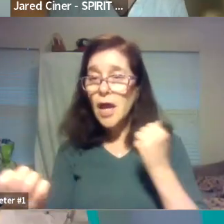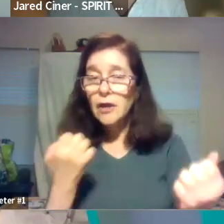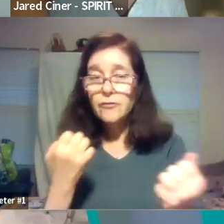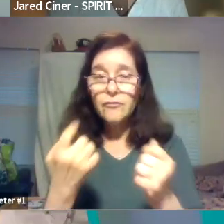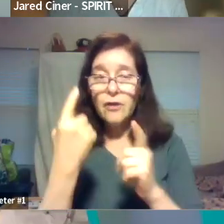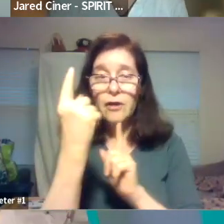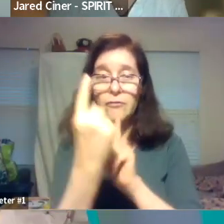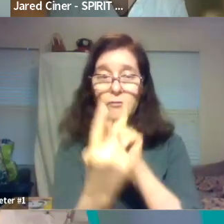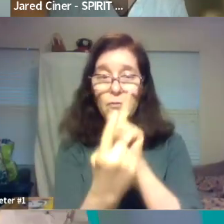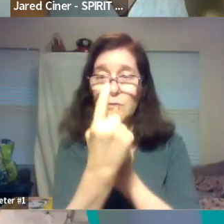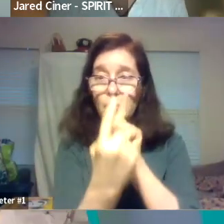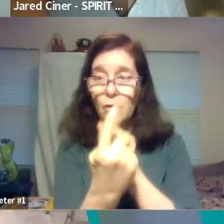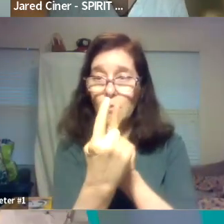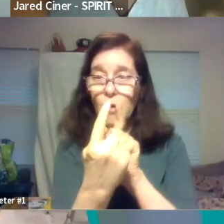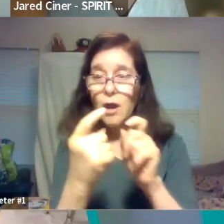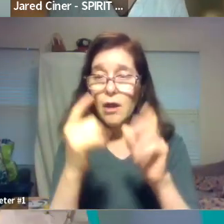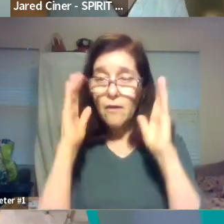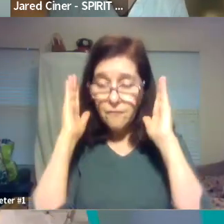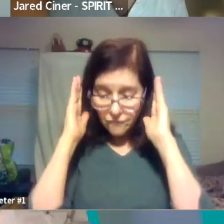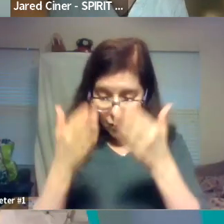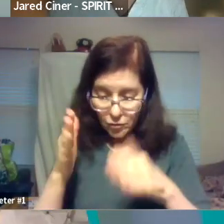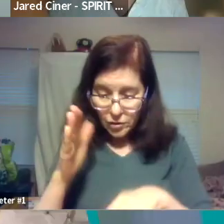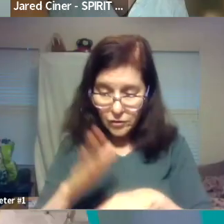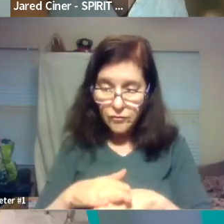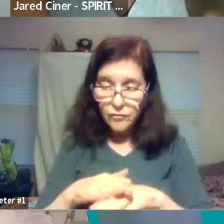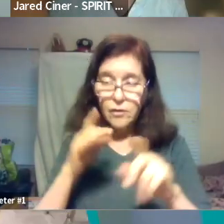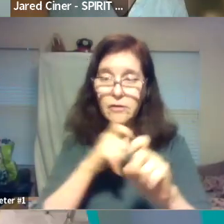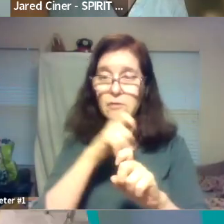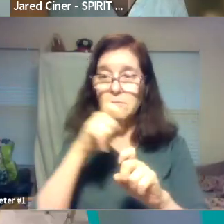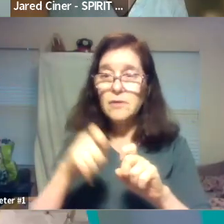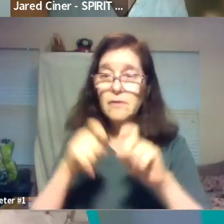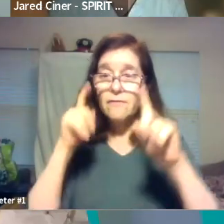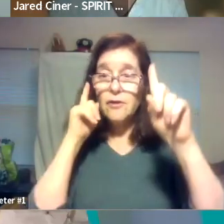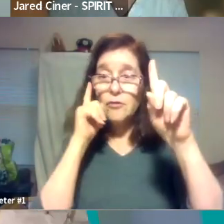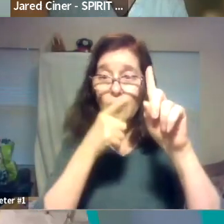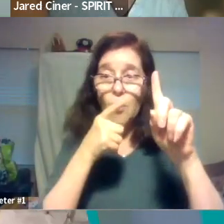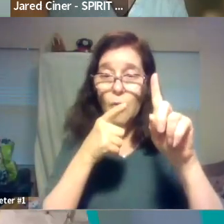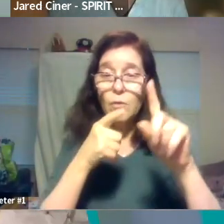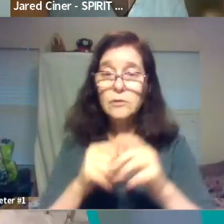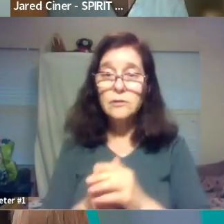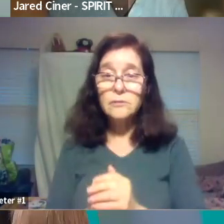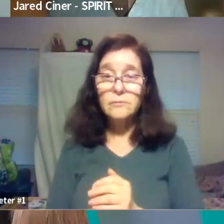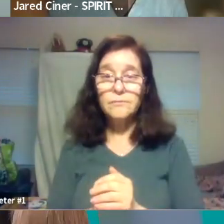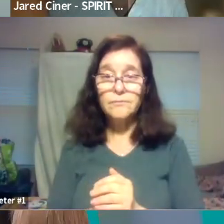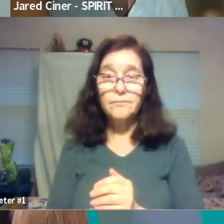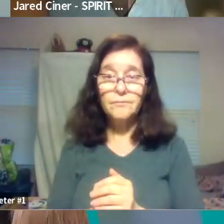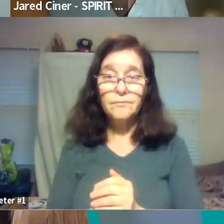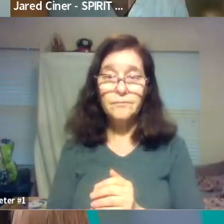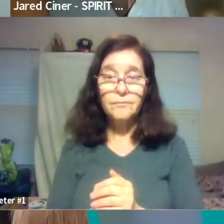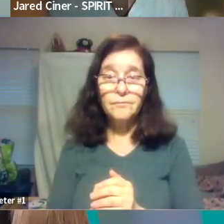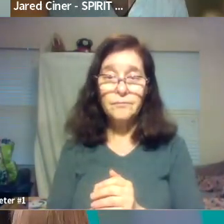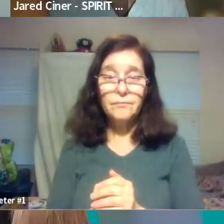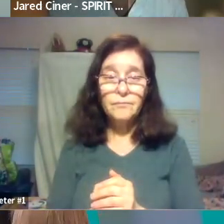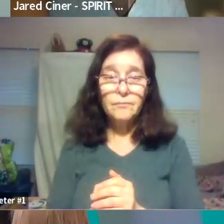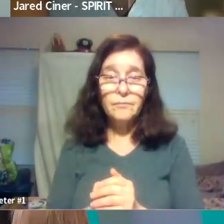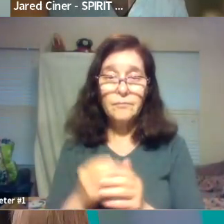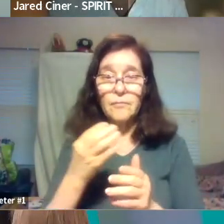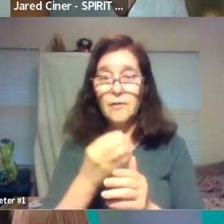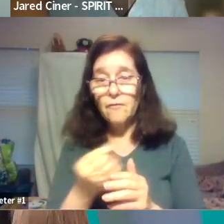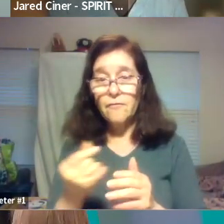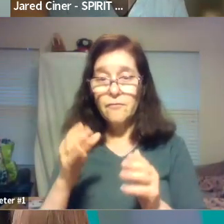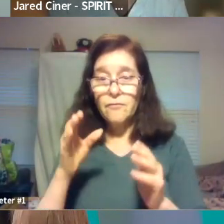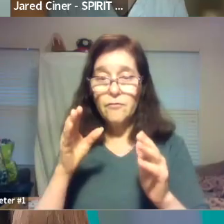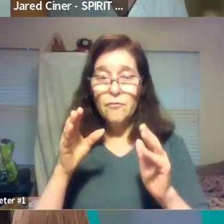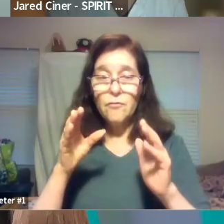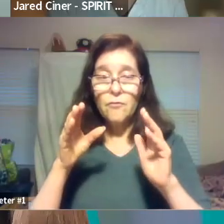really focus on their specific fitness goals. Next slide, please. A couple photos of